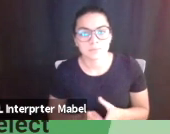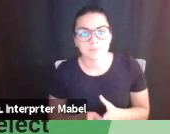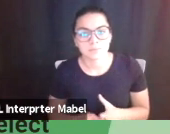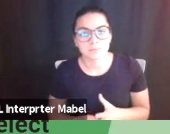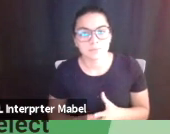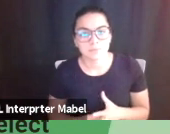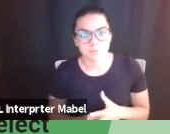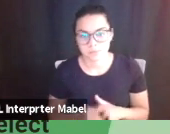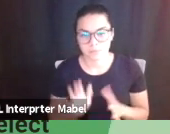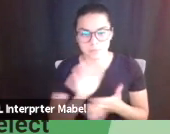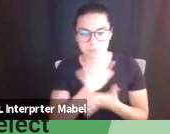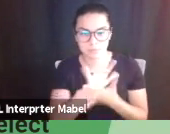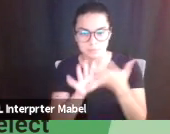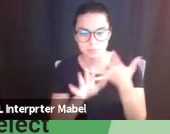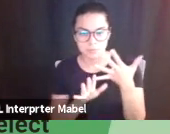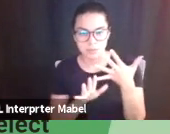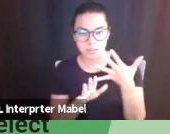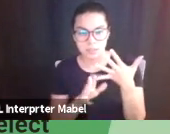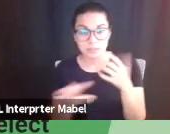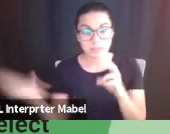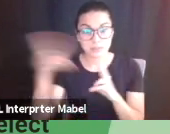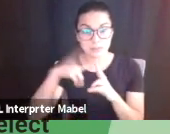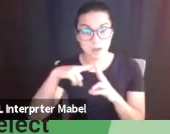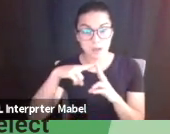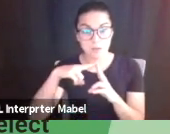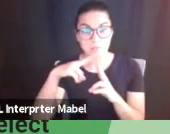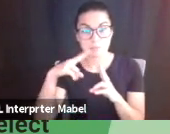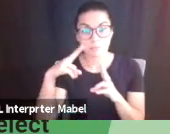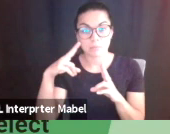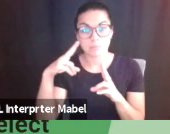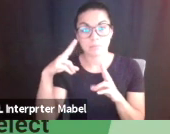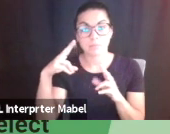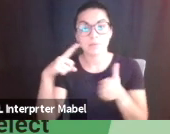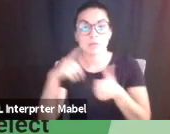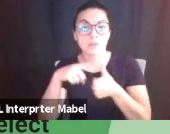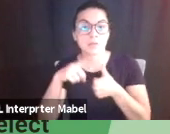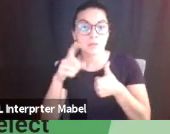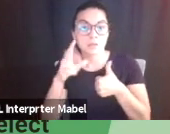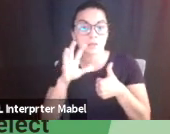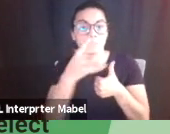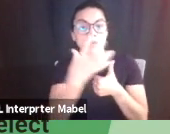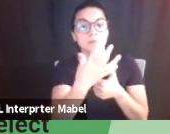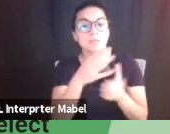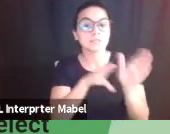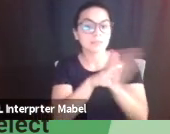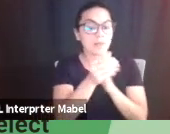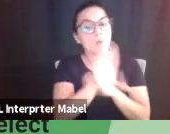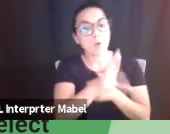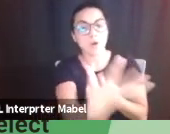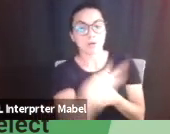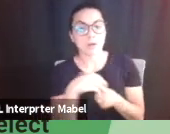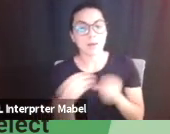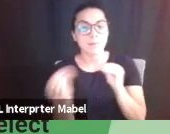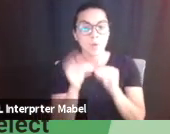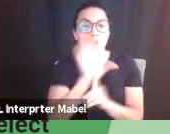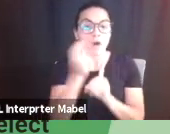Cool. So it looks like number one was the development or engagement of culturally rooted community-based